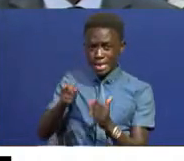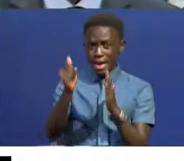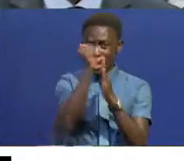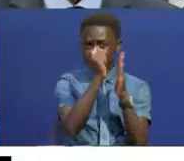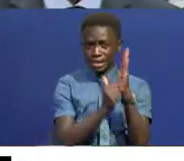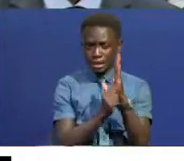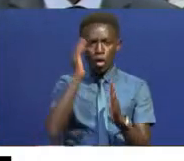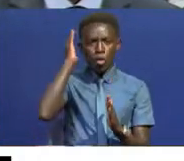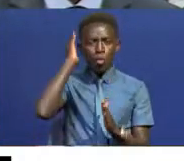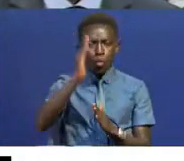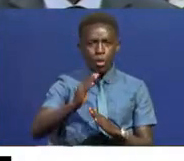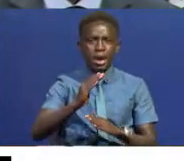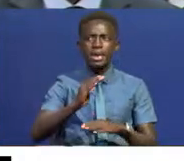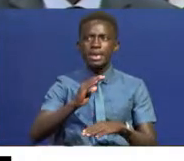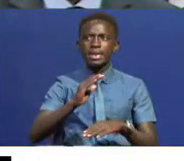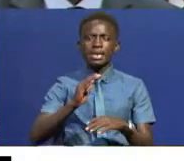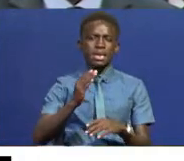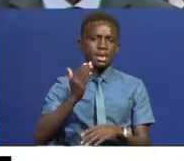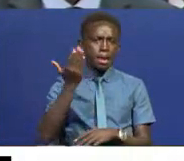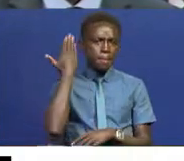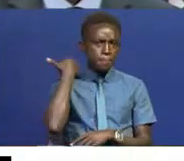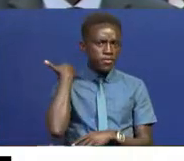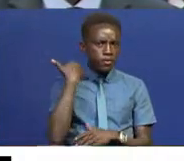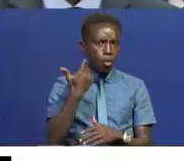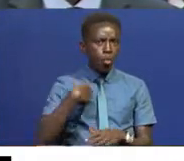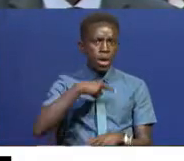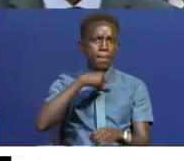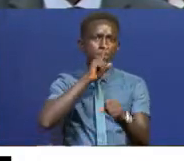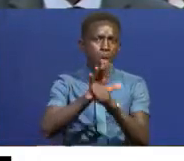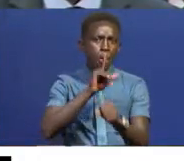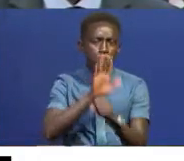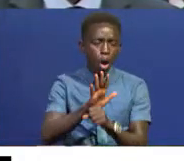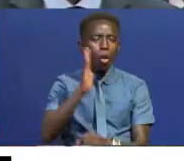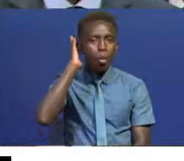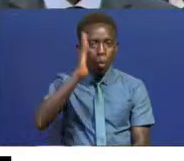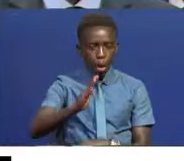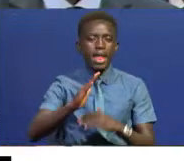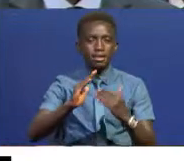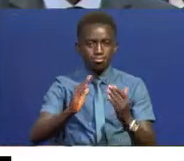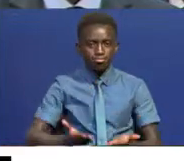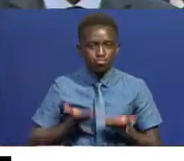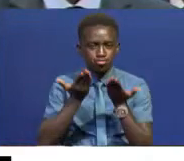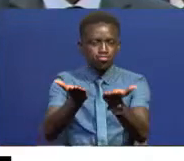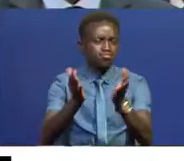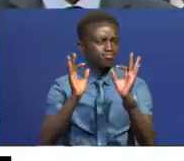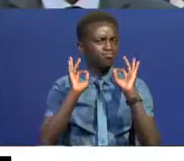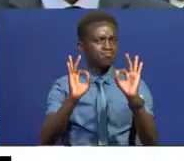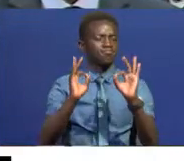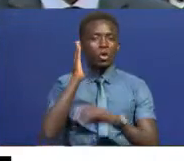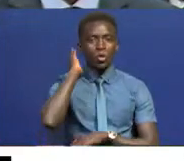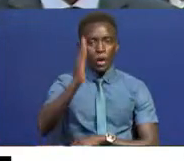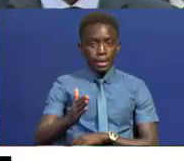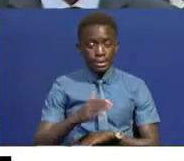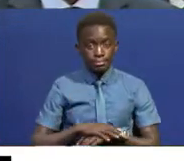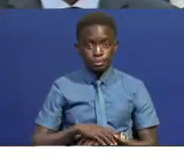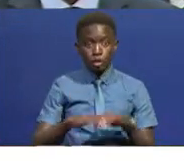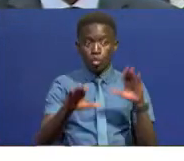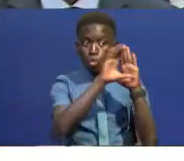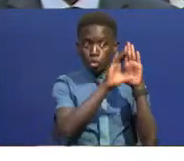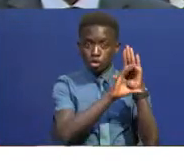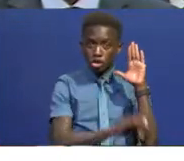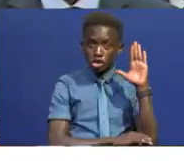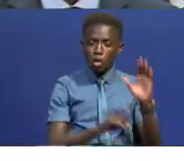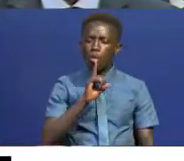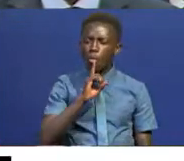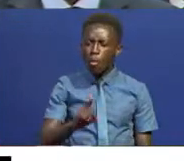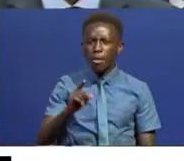goods we pledged in our manifesto. The Constitution mandates the government to ensure